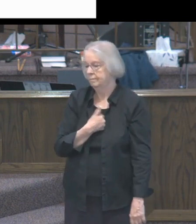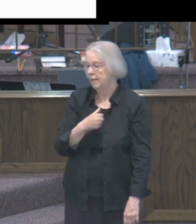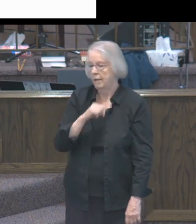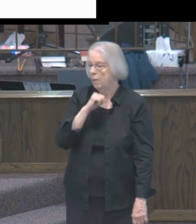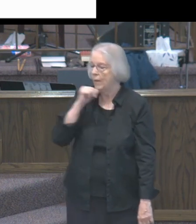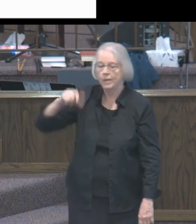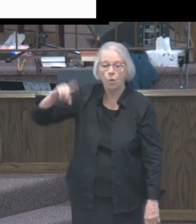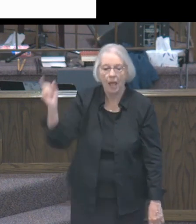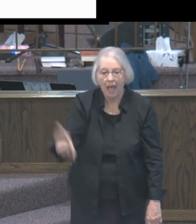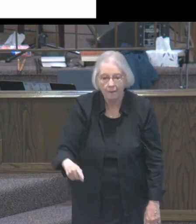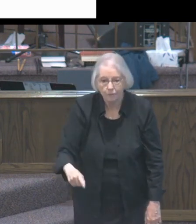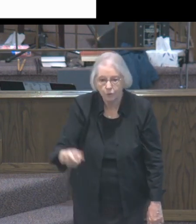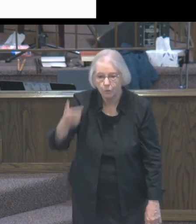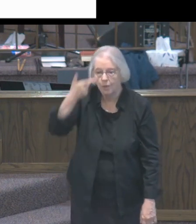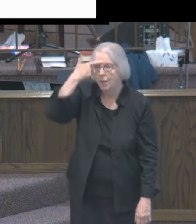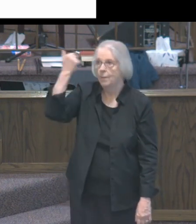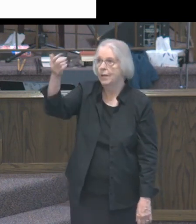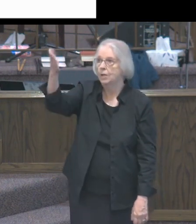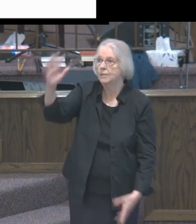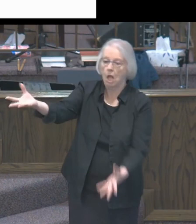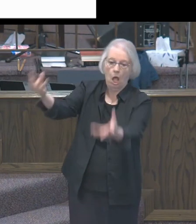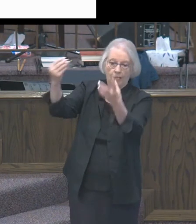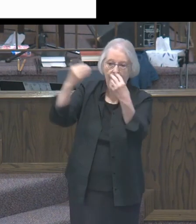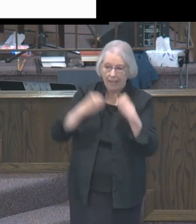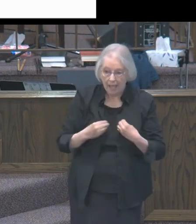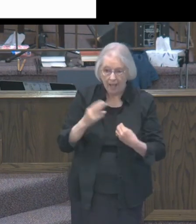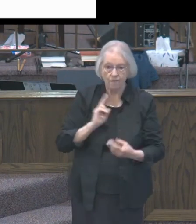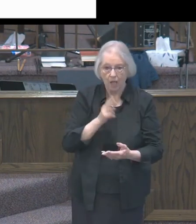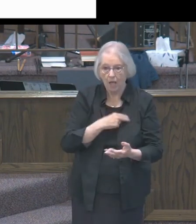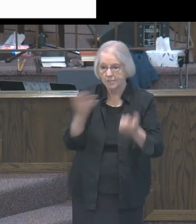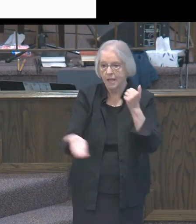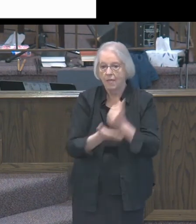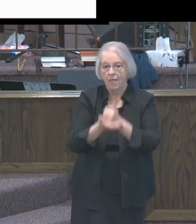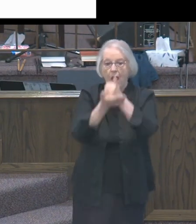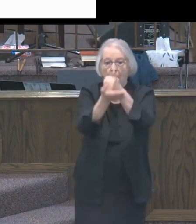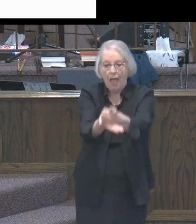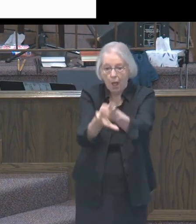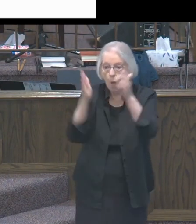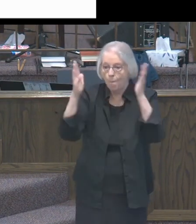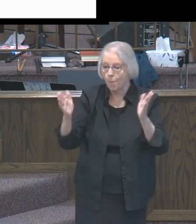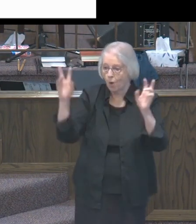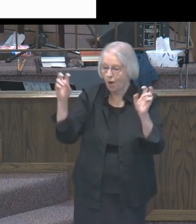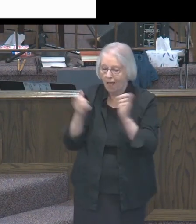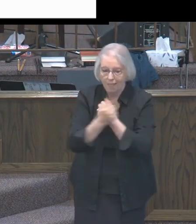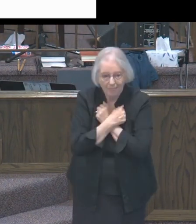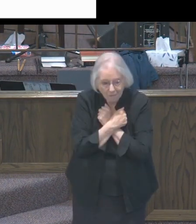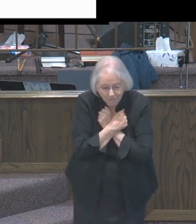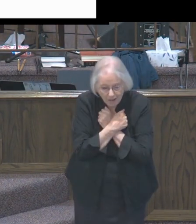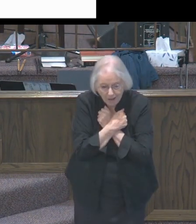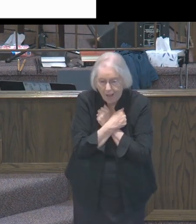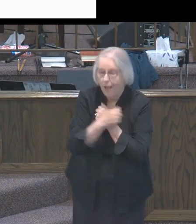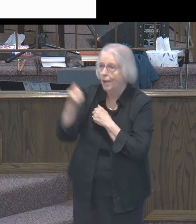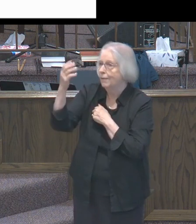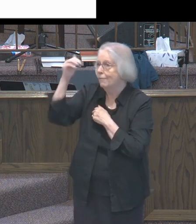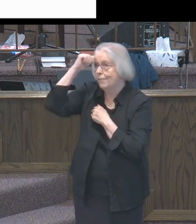He will be with us, the Holy Spirit, to help us to deal with the life